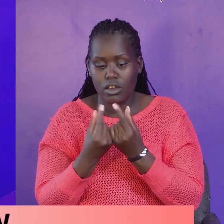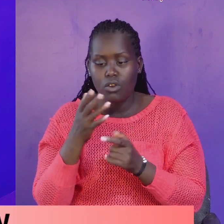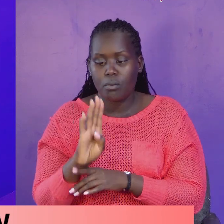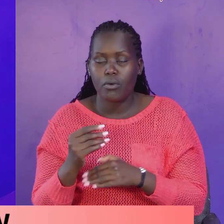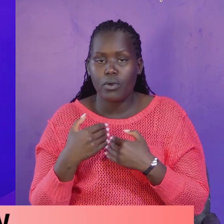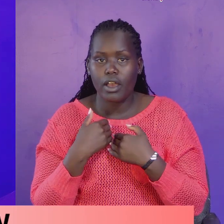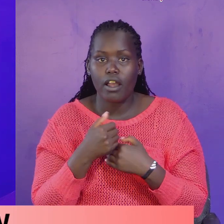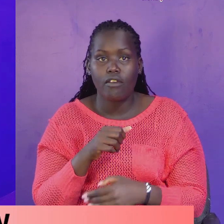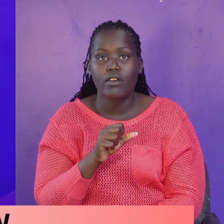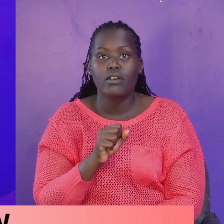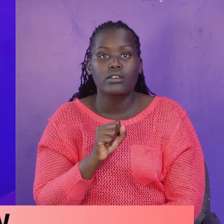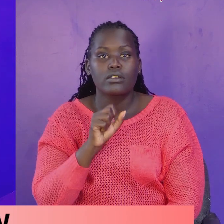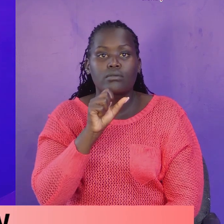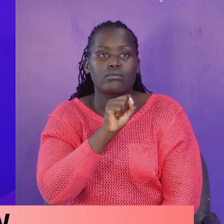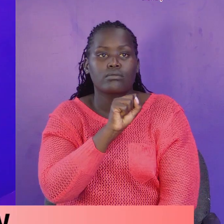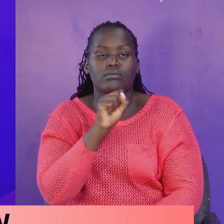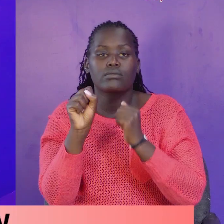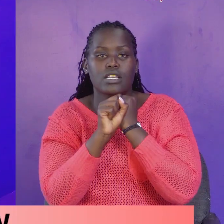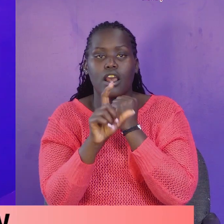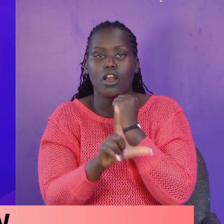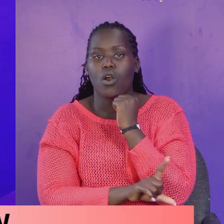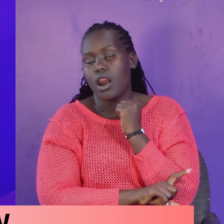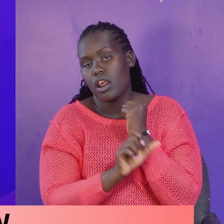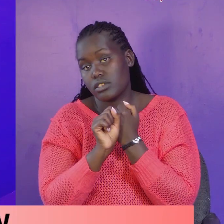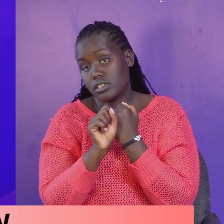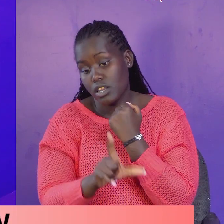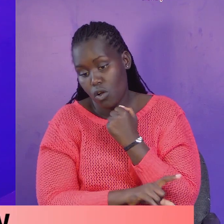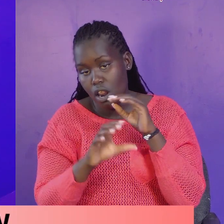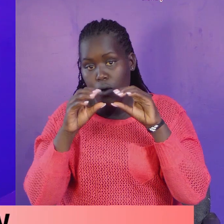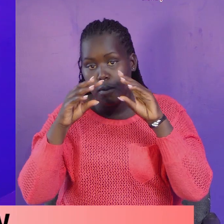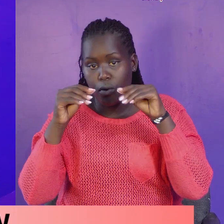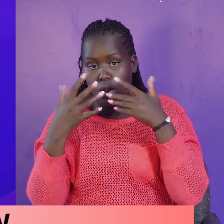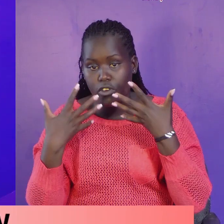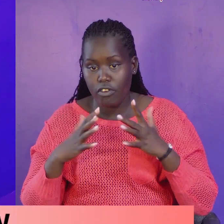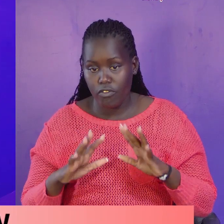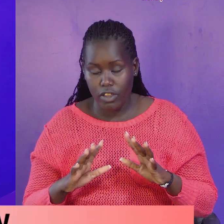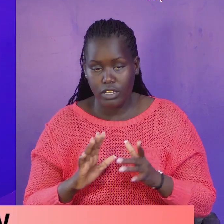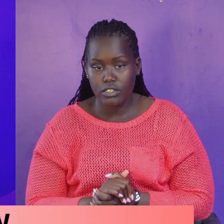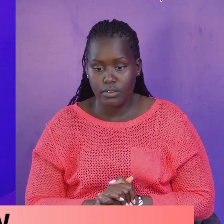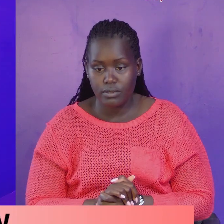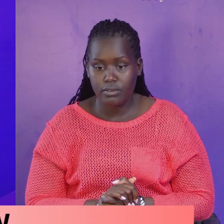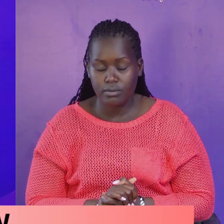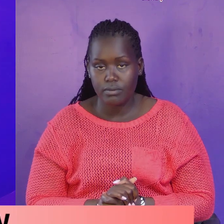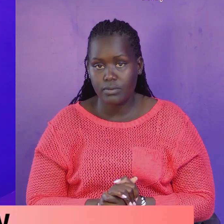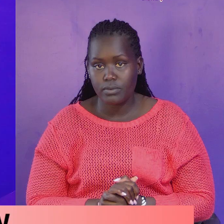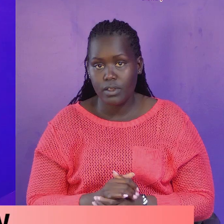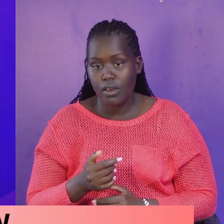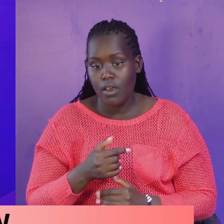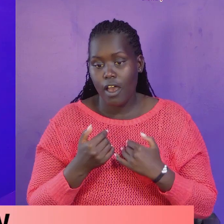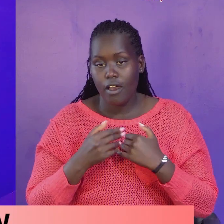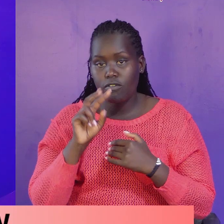Senegal. Senegal have already qualified. This one's. Because how many points? They have 21